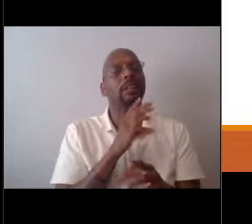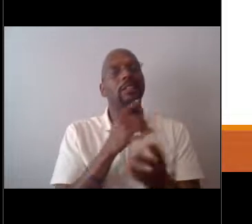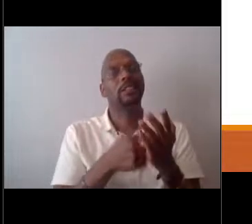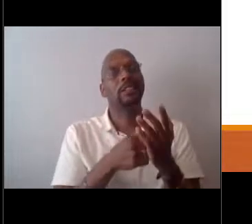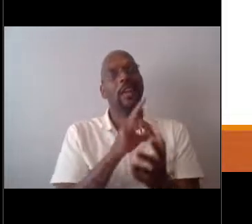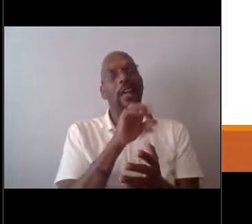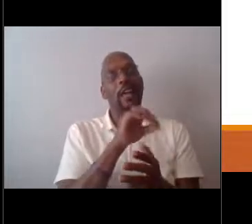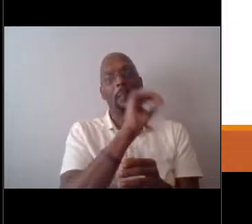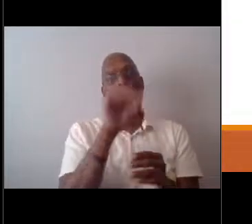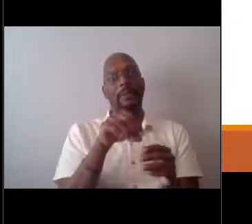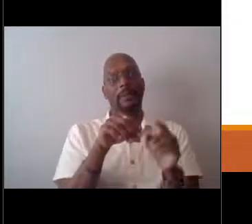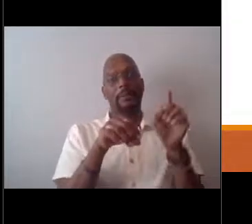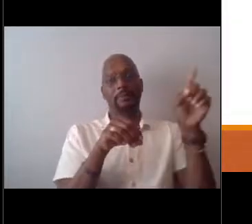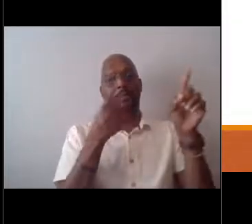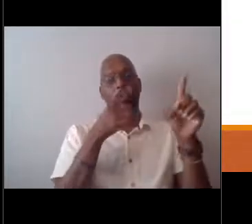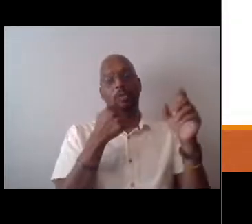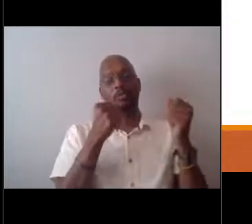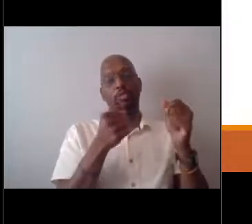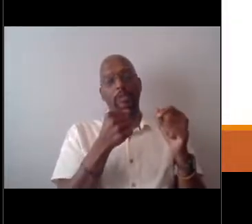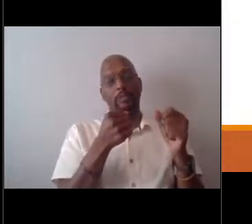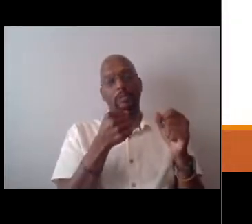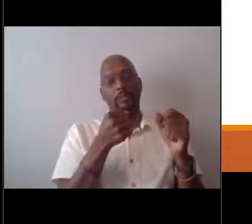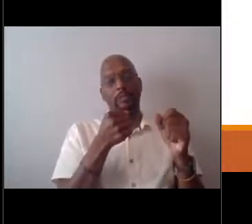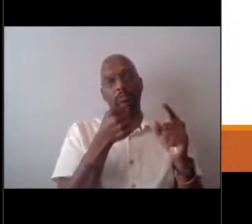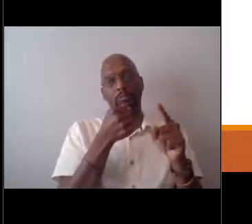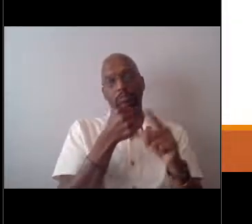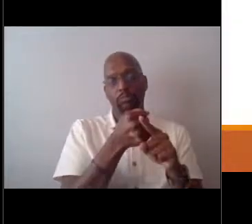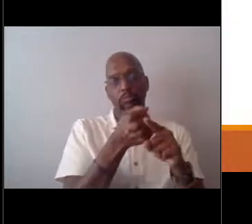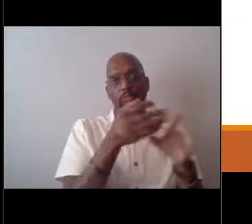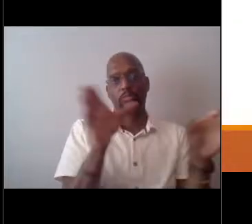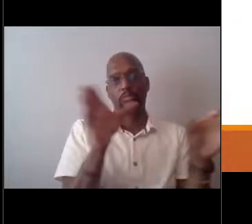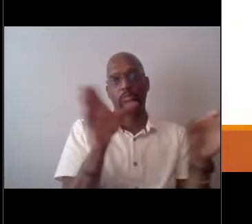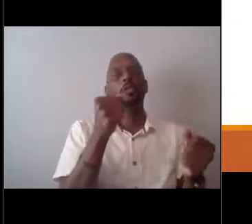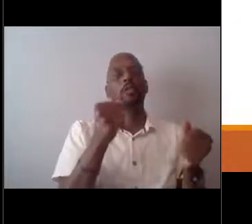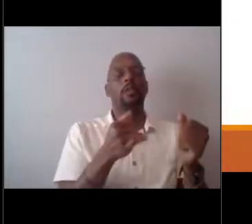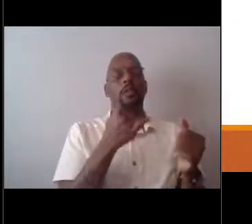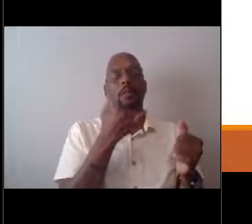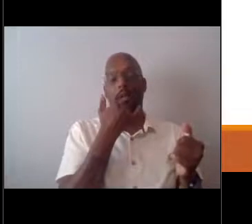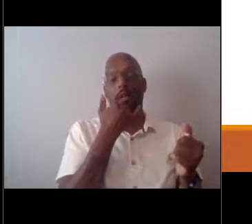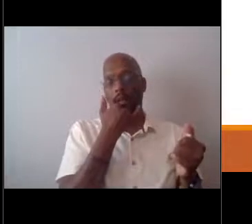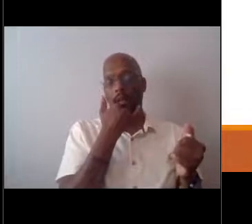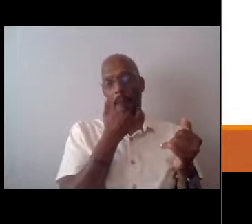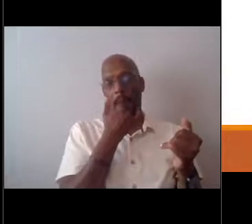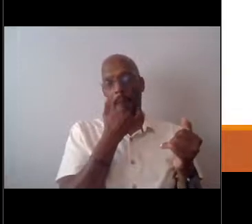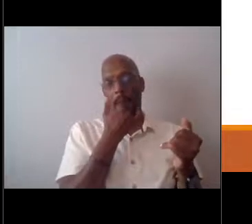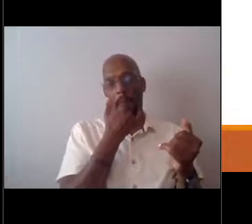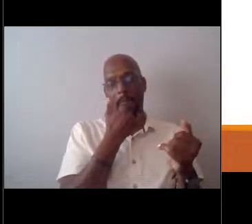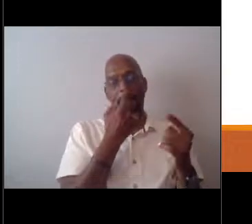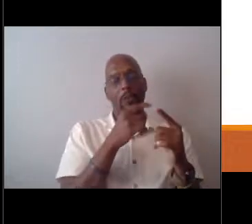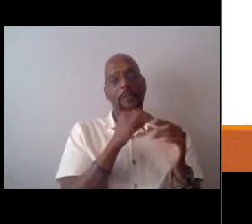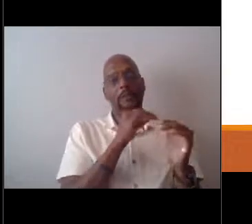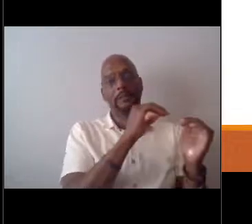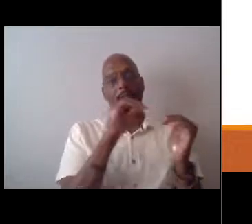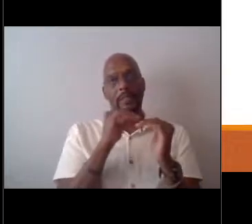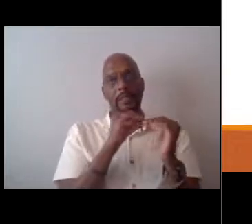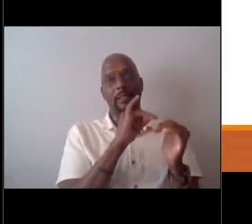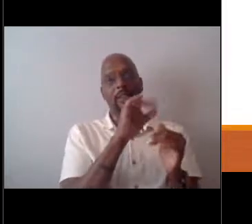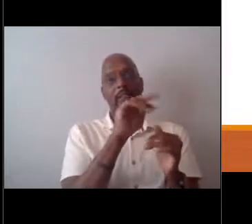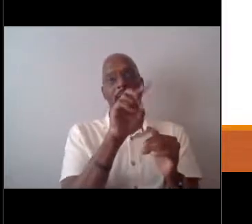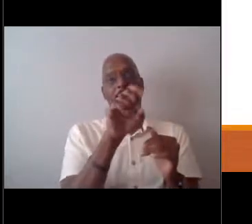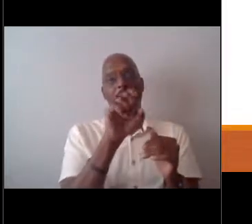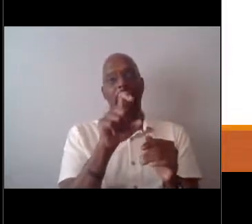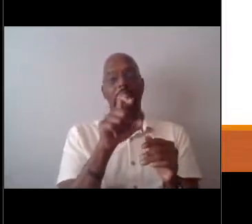off of that crash exposure are included in the equity index. I should note here